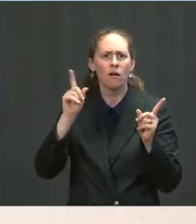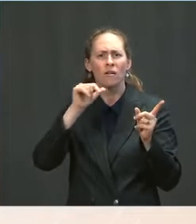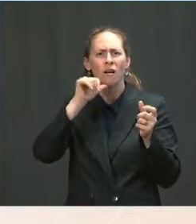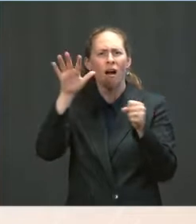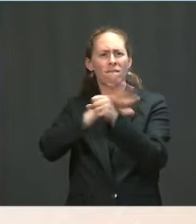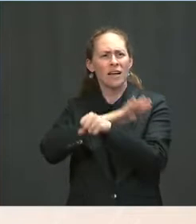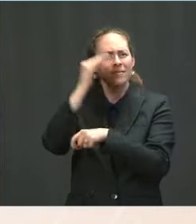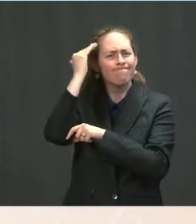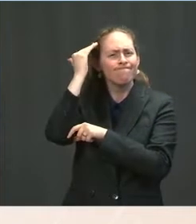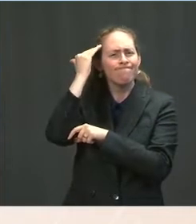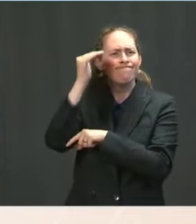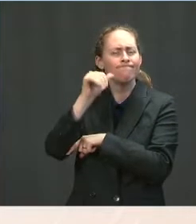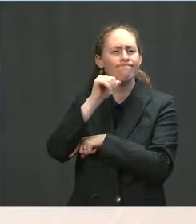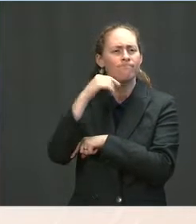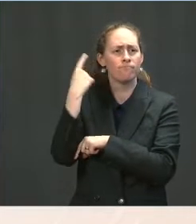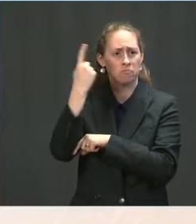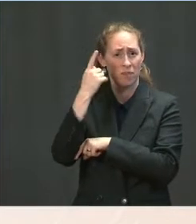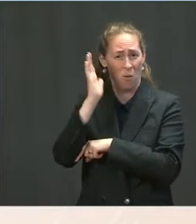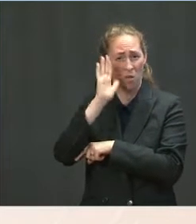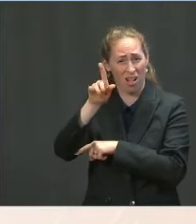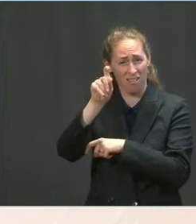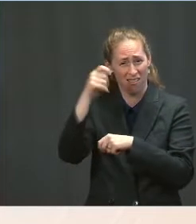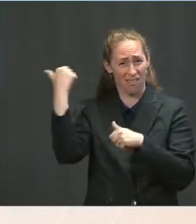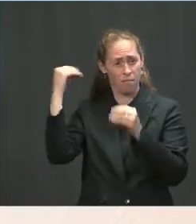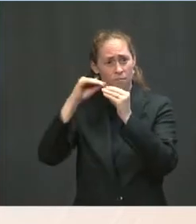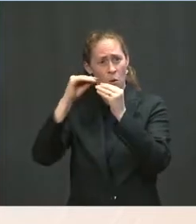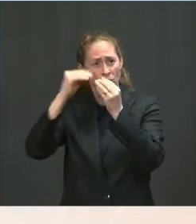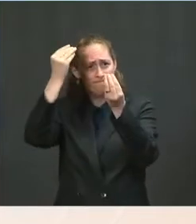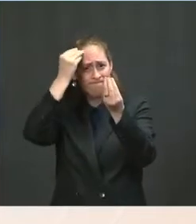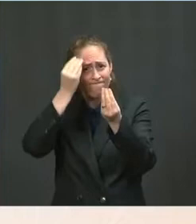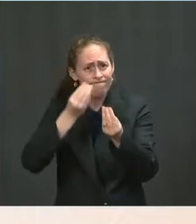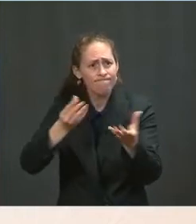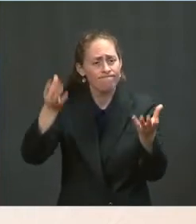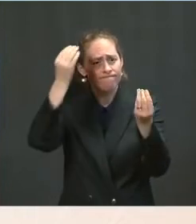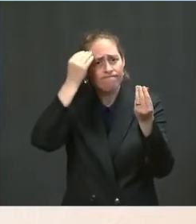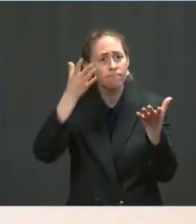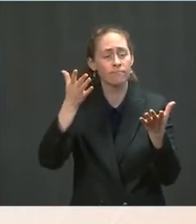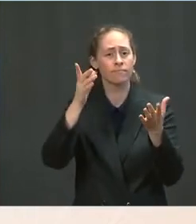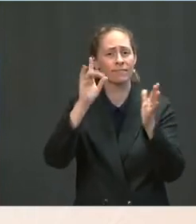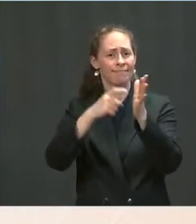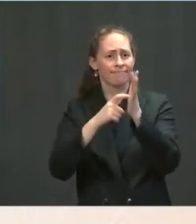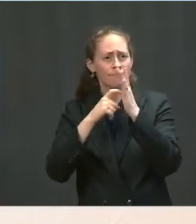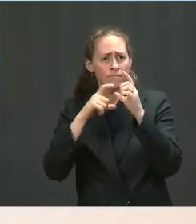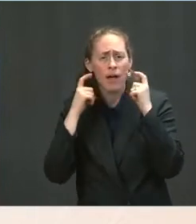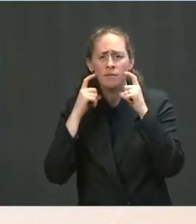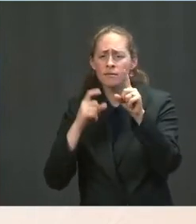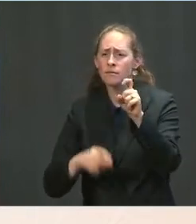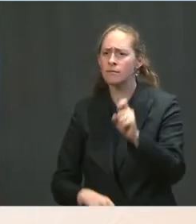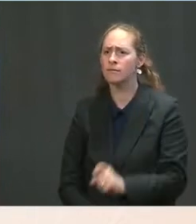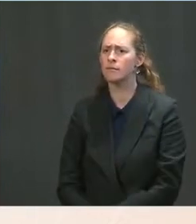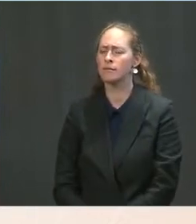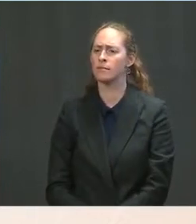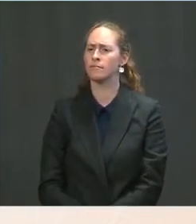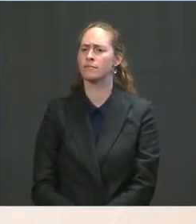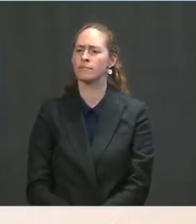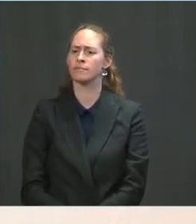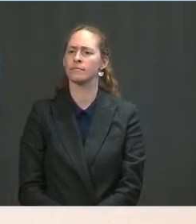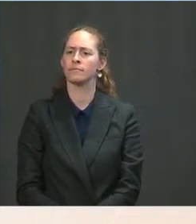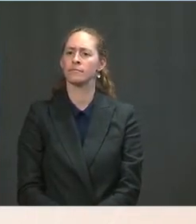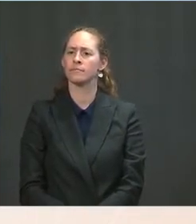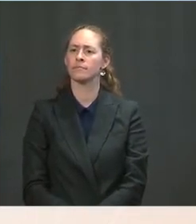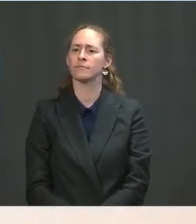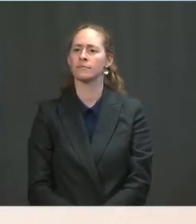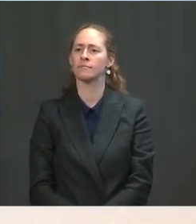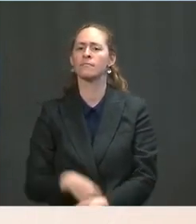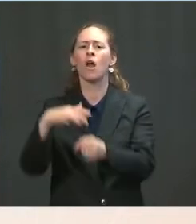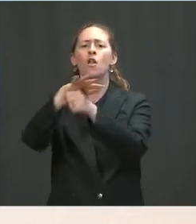those affected areas should bring back mask mandates? Well, local officials are going to look at the vaccination rate in their